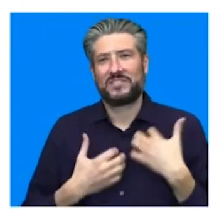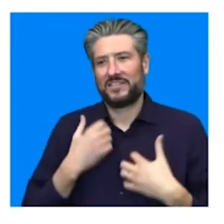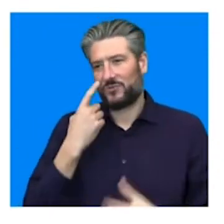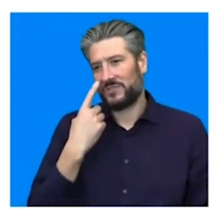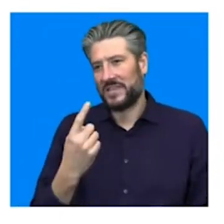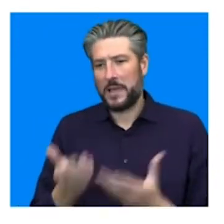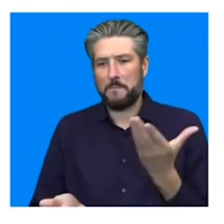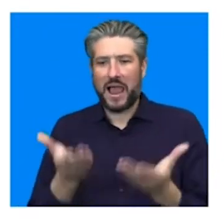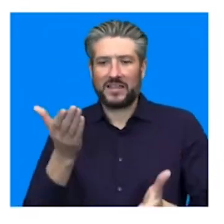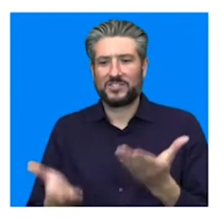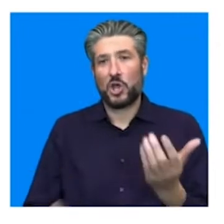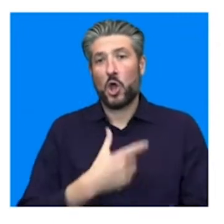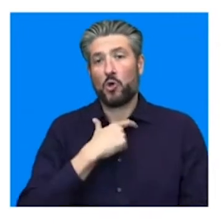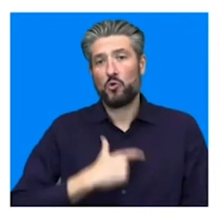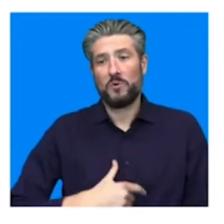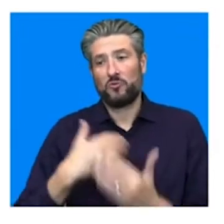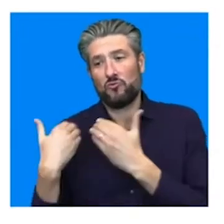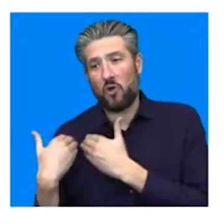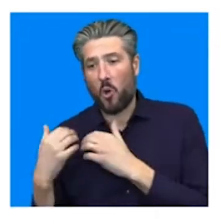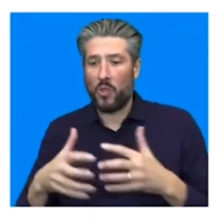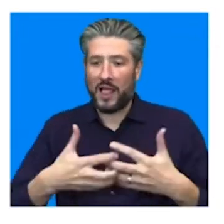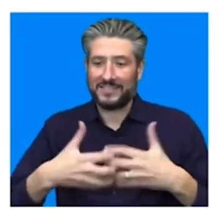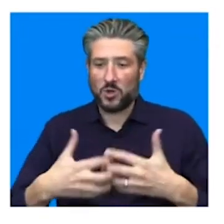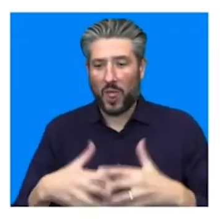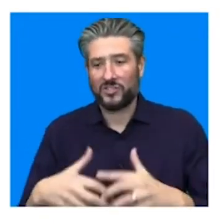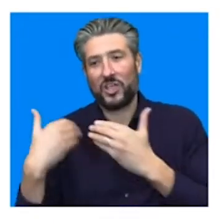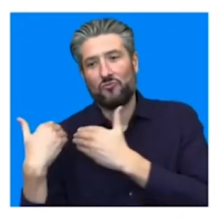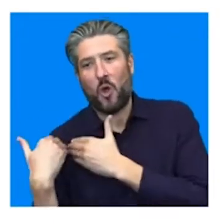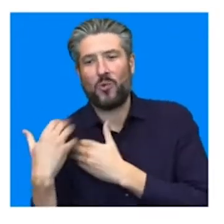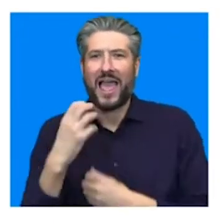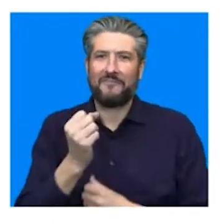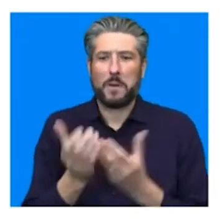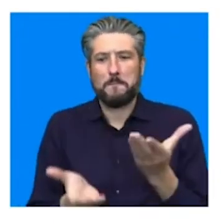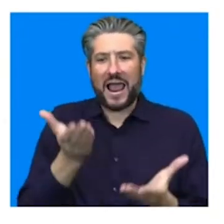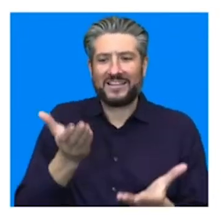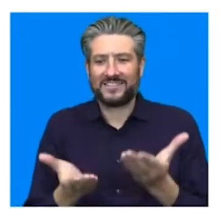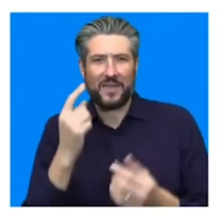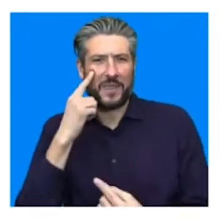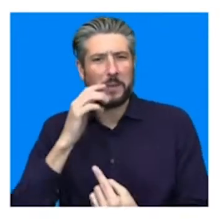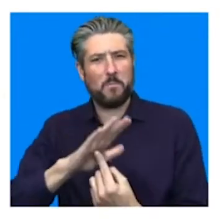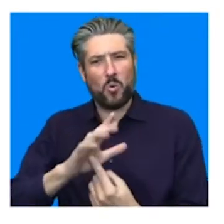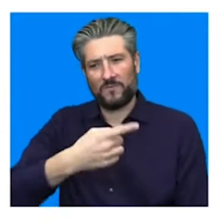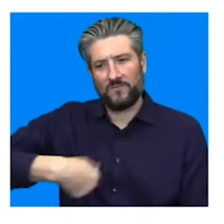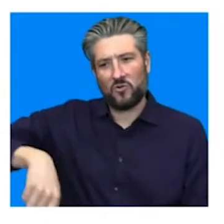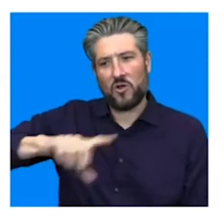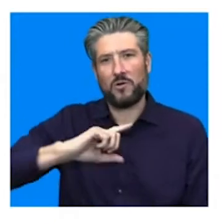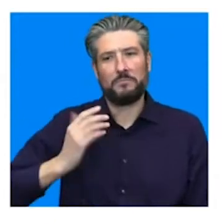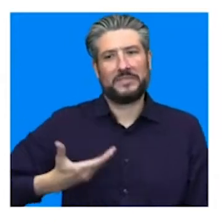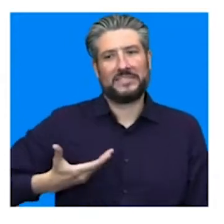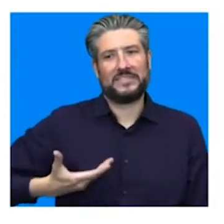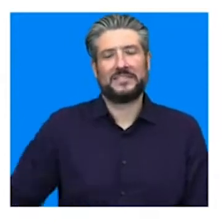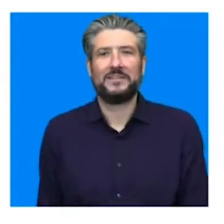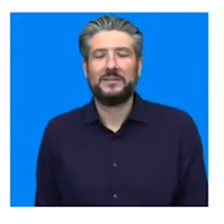human takes and what role the technology takes in any relationship is quite important in all our businesses, I think. I think it's actually